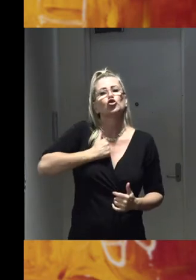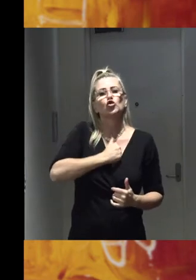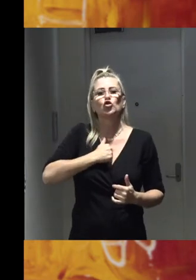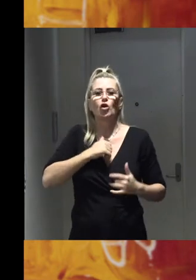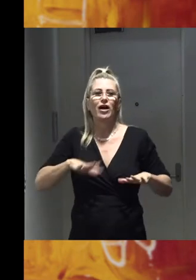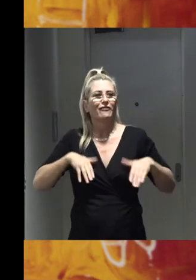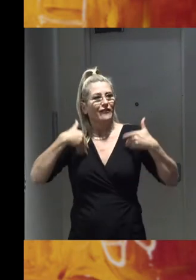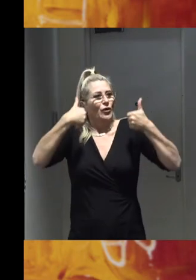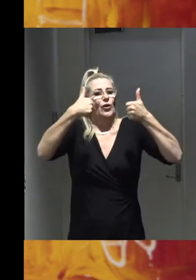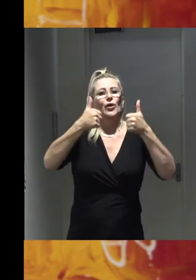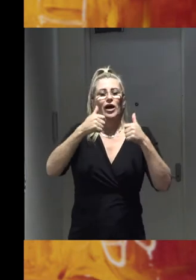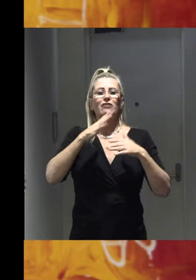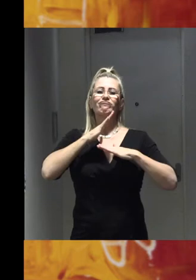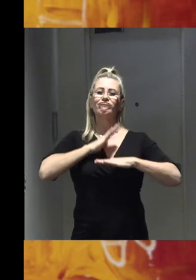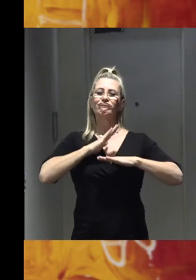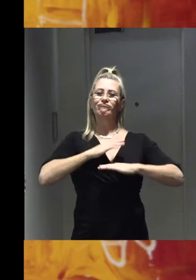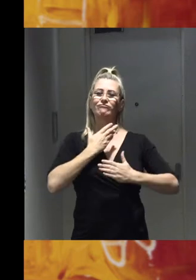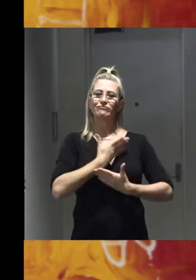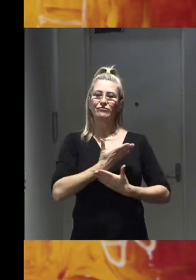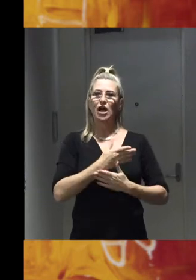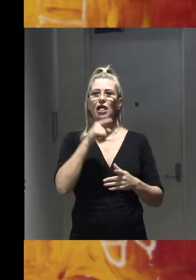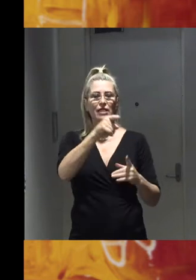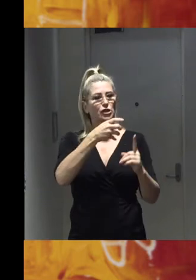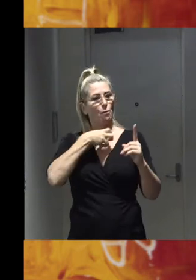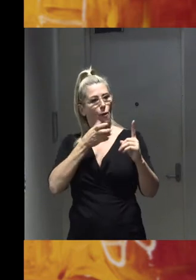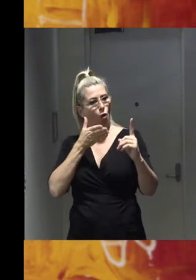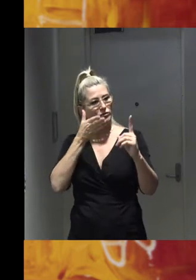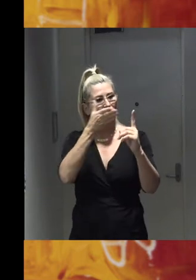the closer we become to the desired or meaningful outcome.